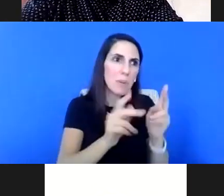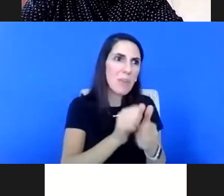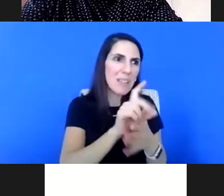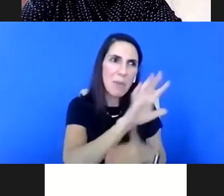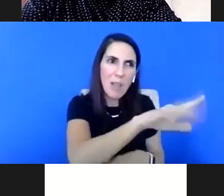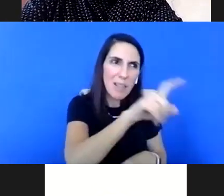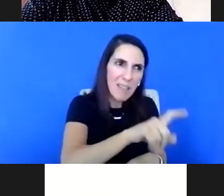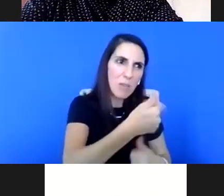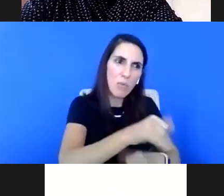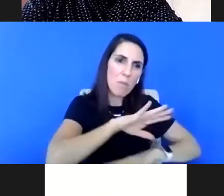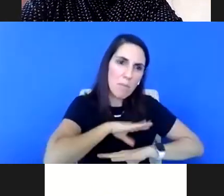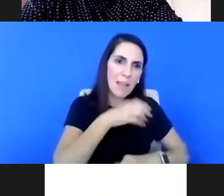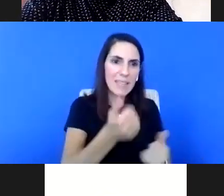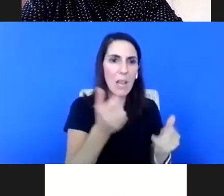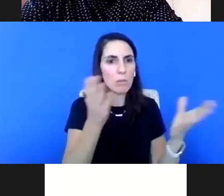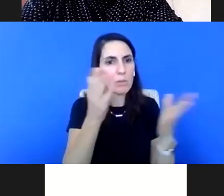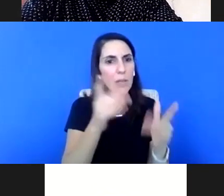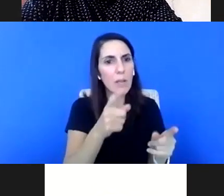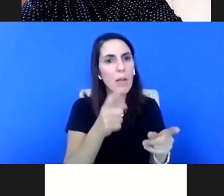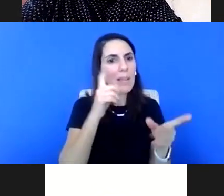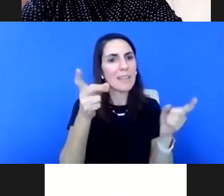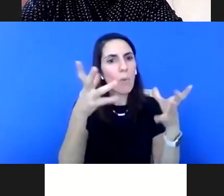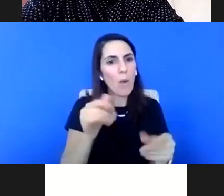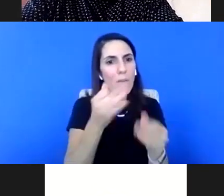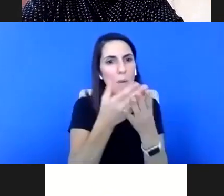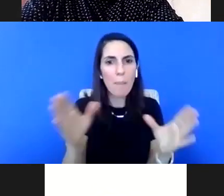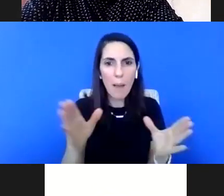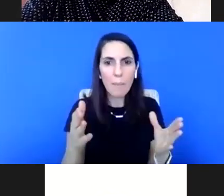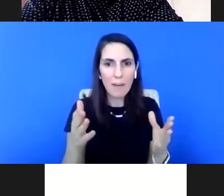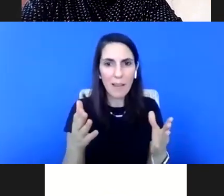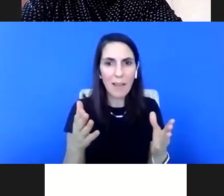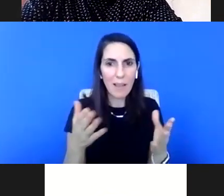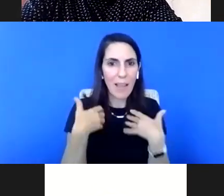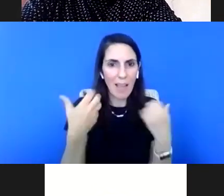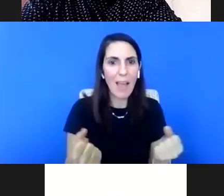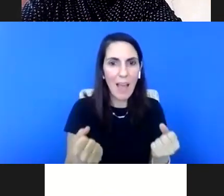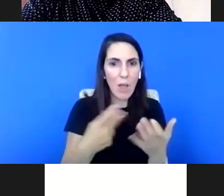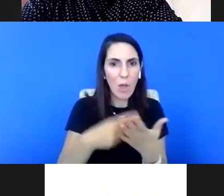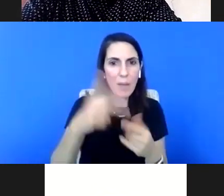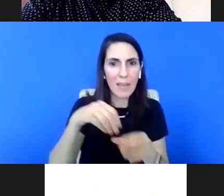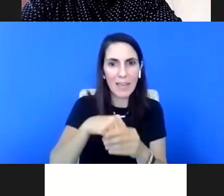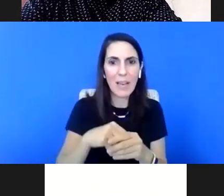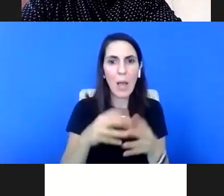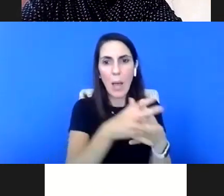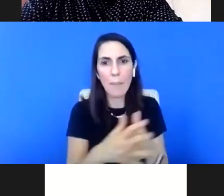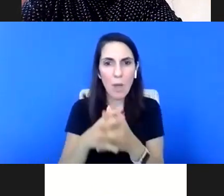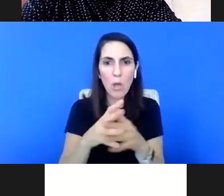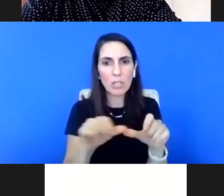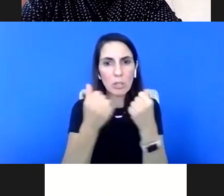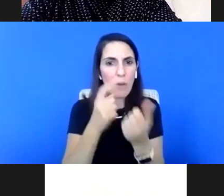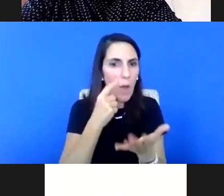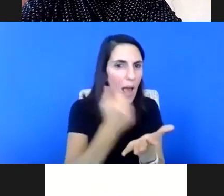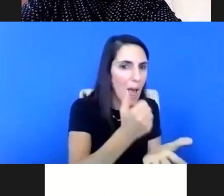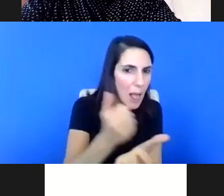he serves as a director of public health programs at the American Association on Health and Disability, where